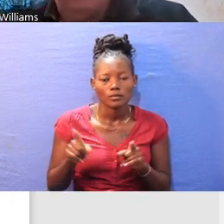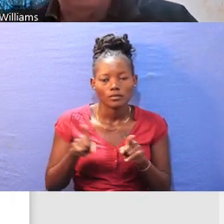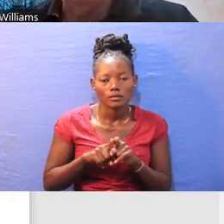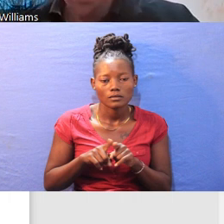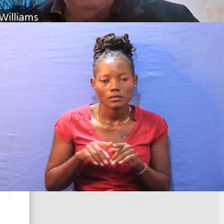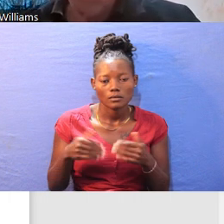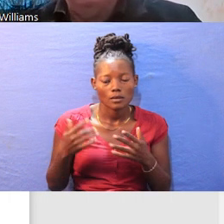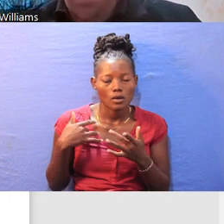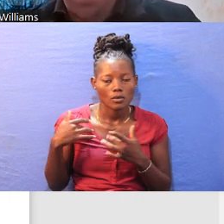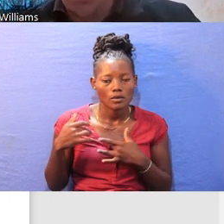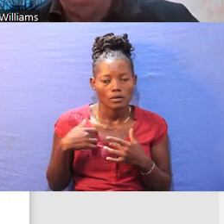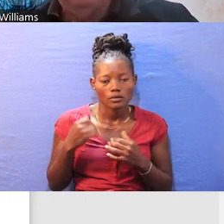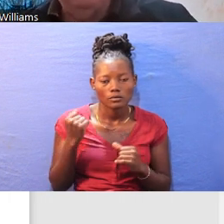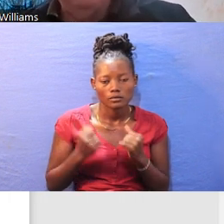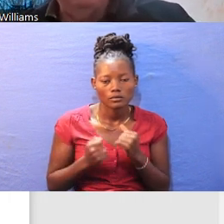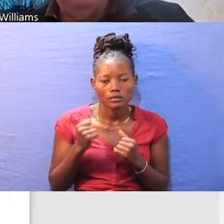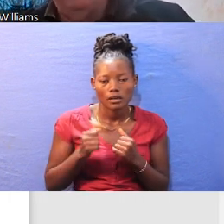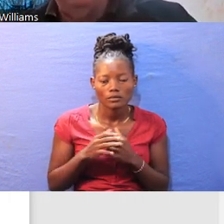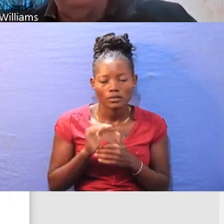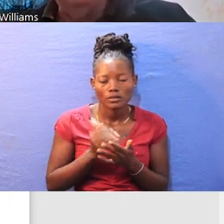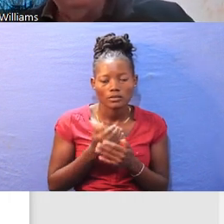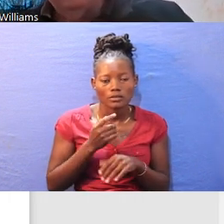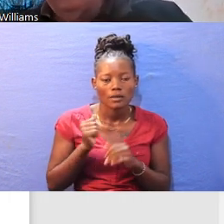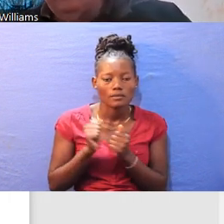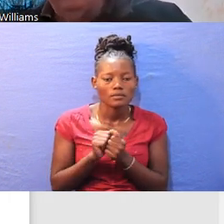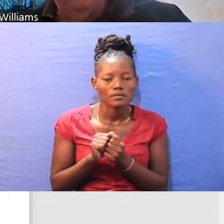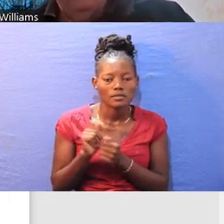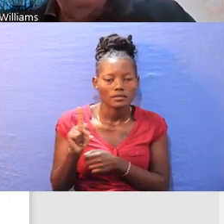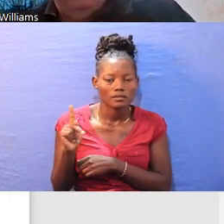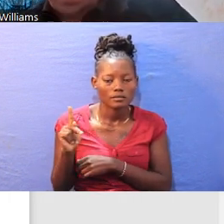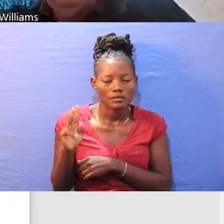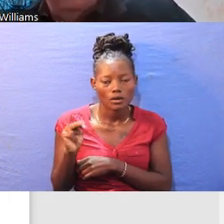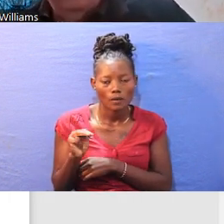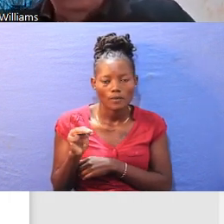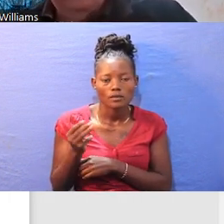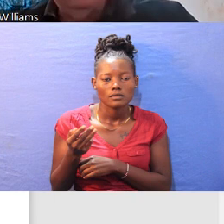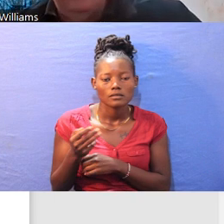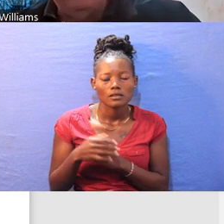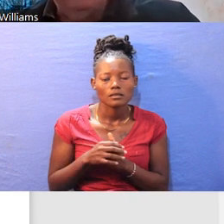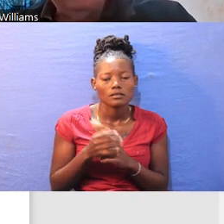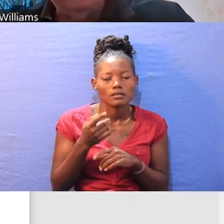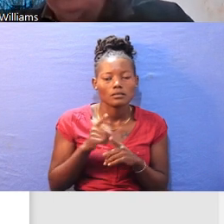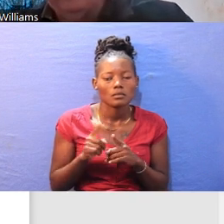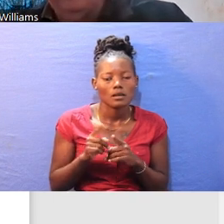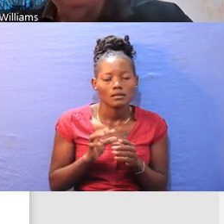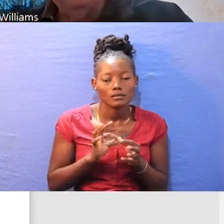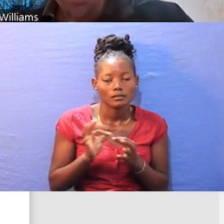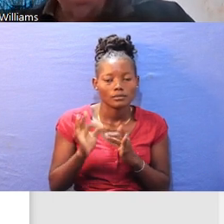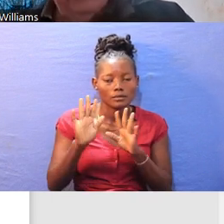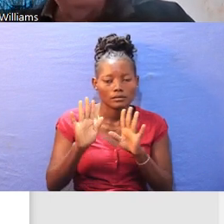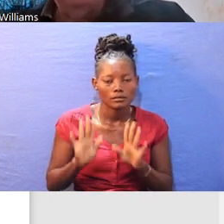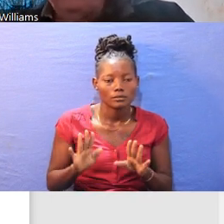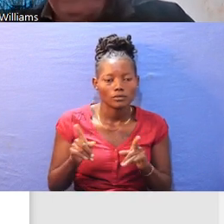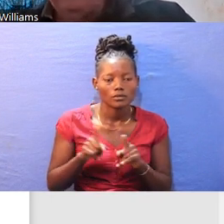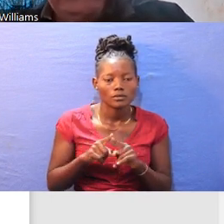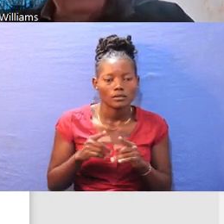in soccer, even though we consider that to, they run some 10 kilometers sometimes in a game,